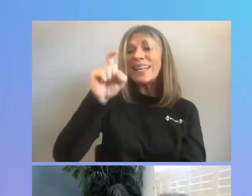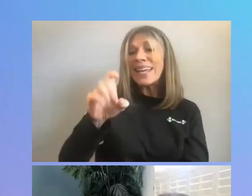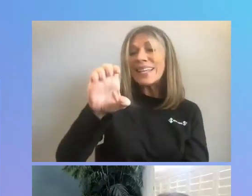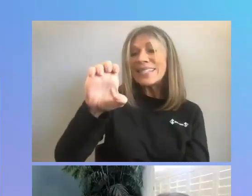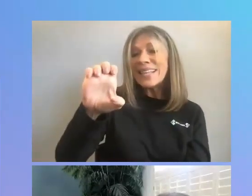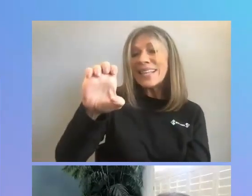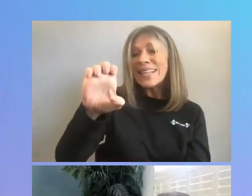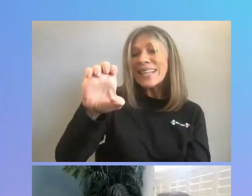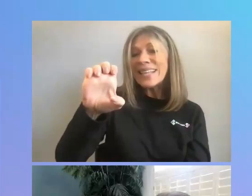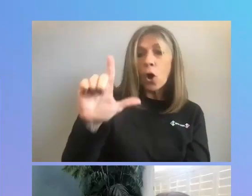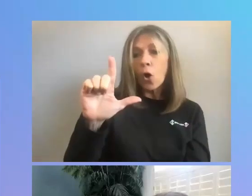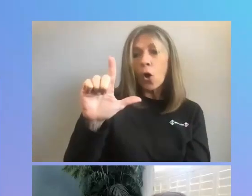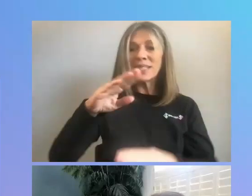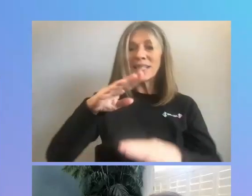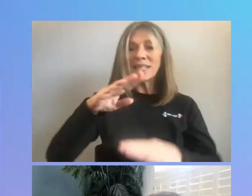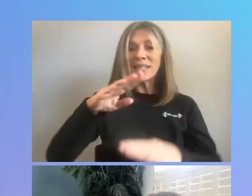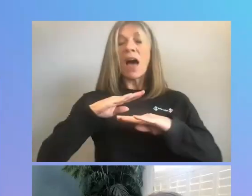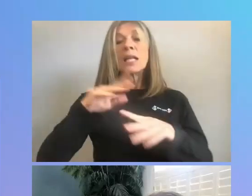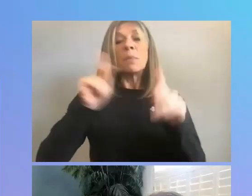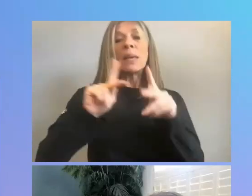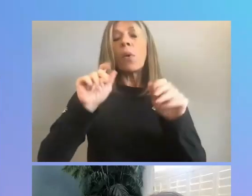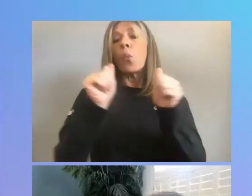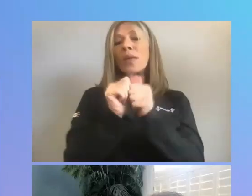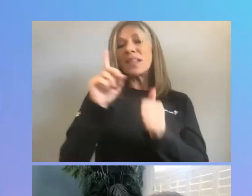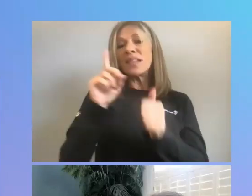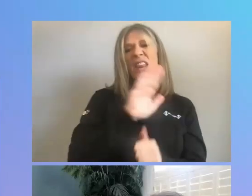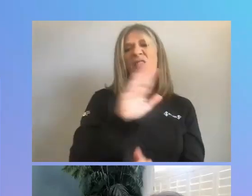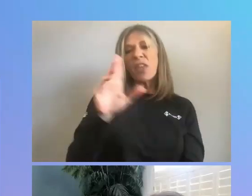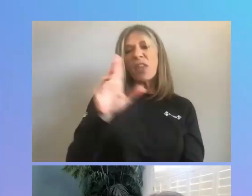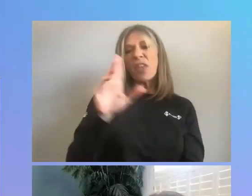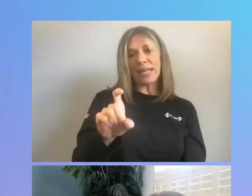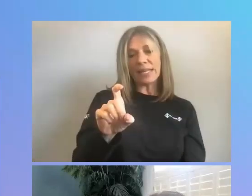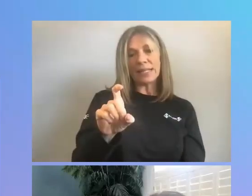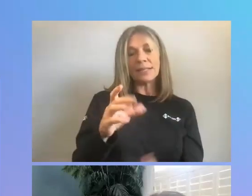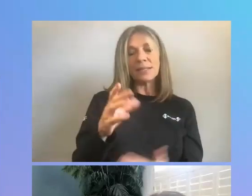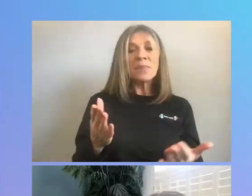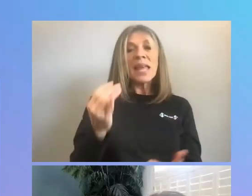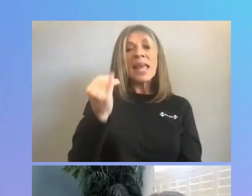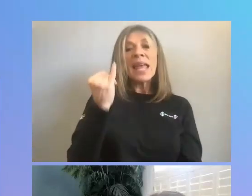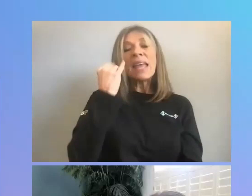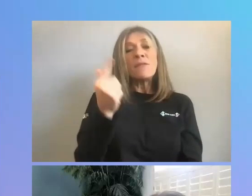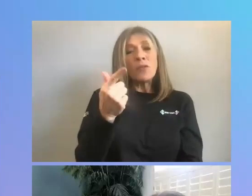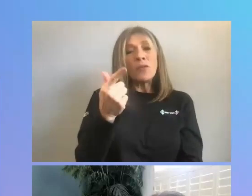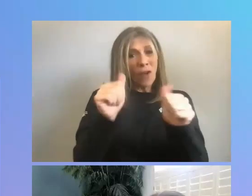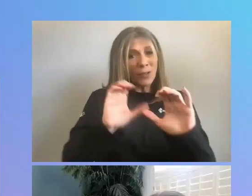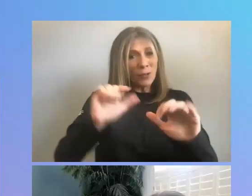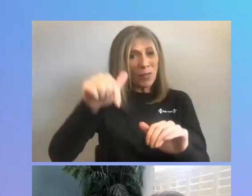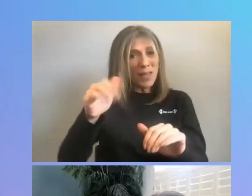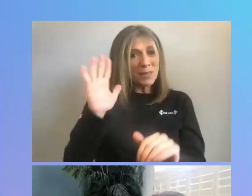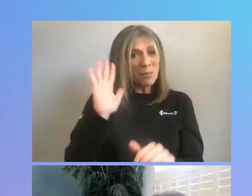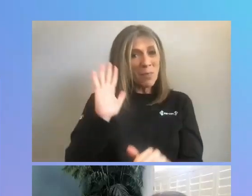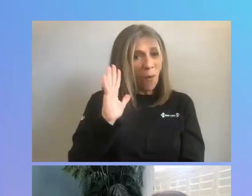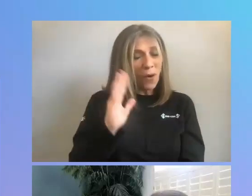ethically meet people with disabilities needs. So unless you've ever tried to do this before, I'll tell you,